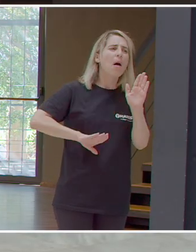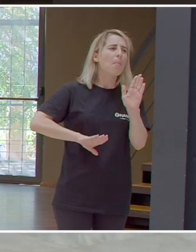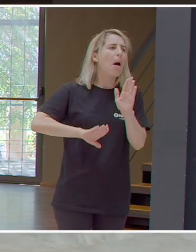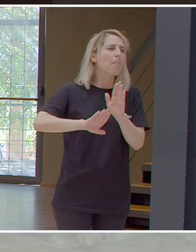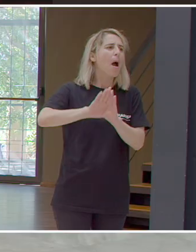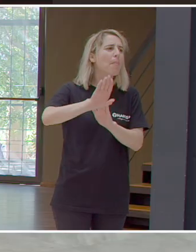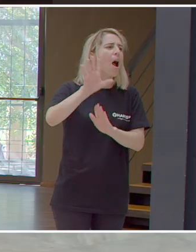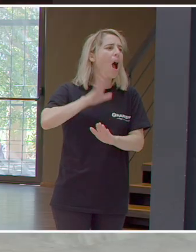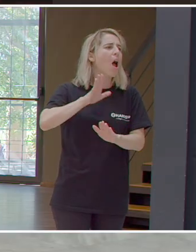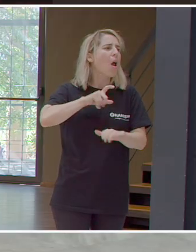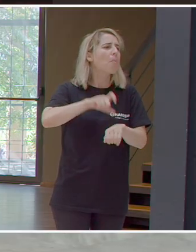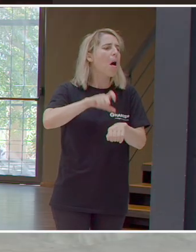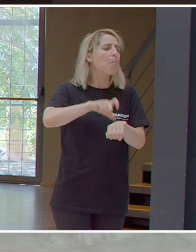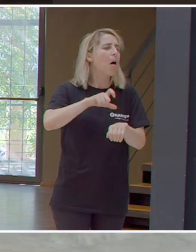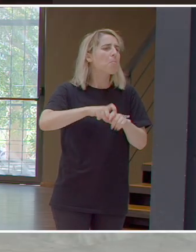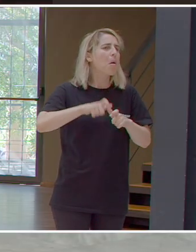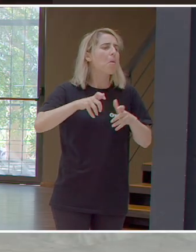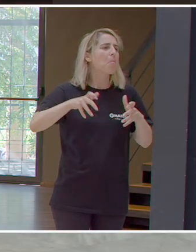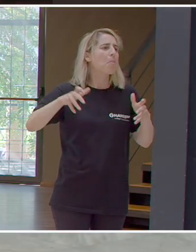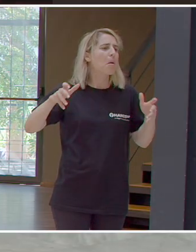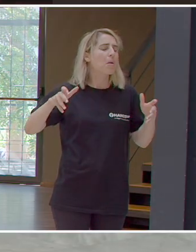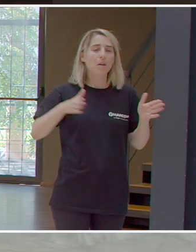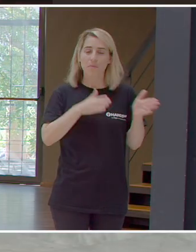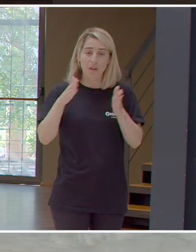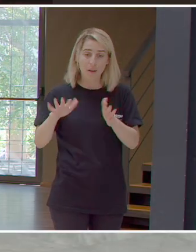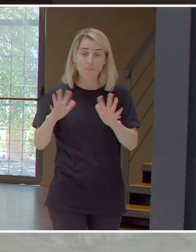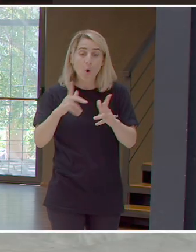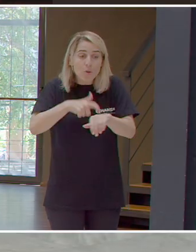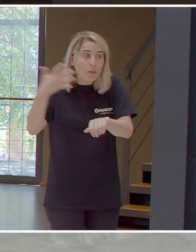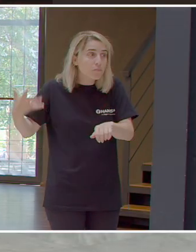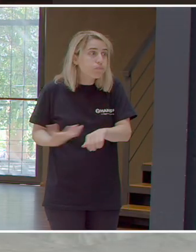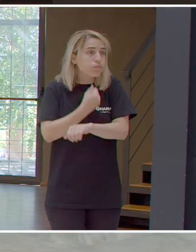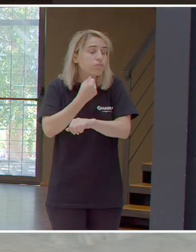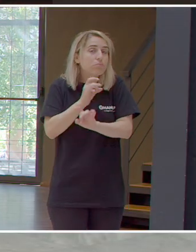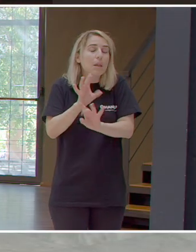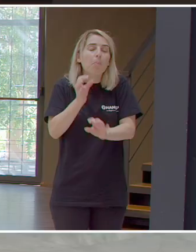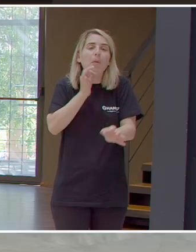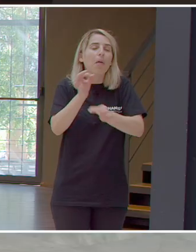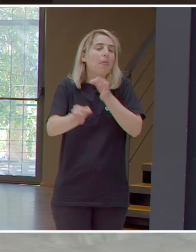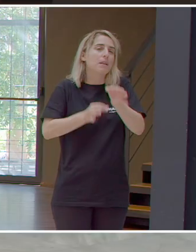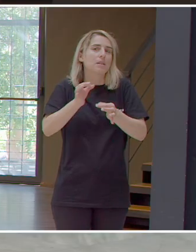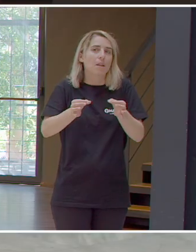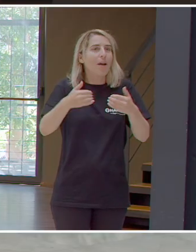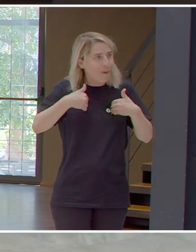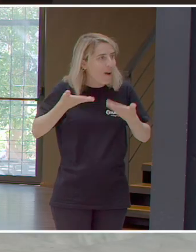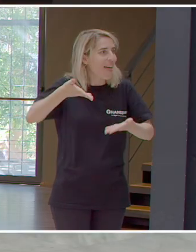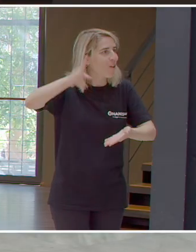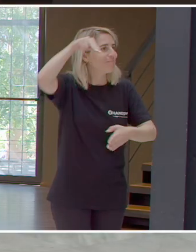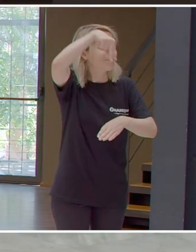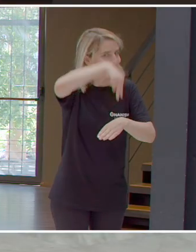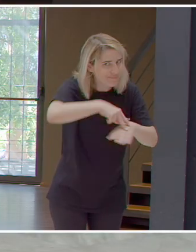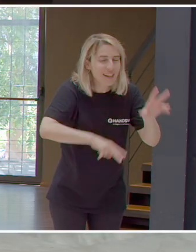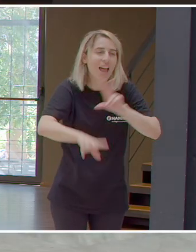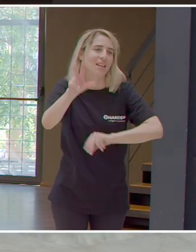not talking about how to actually do something against it with our own power. So that's why I'm here, to talk with you about that, so